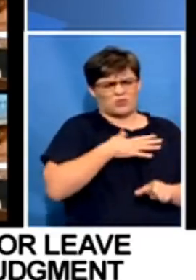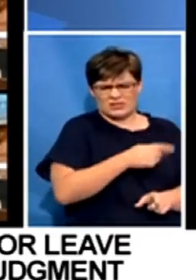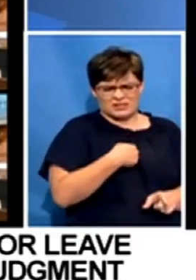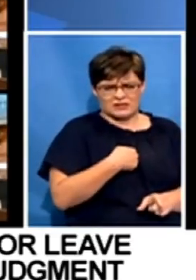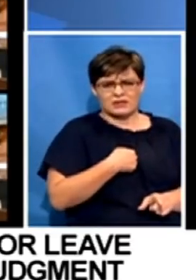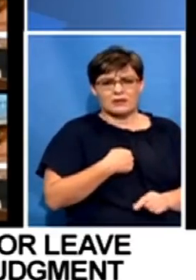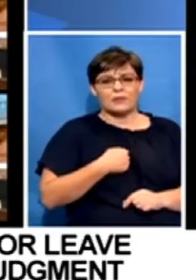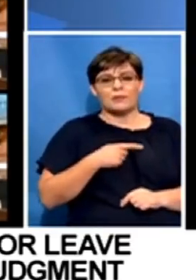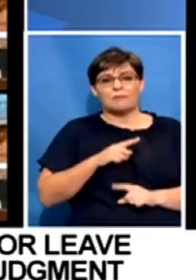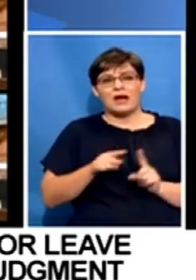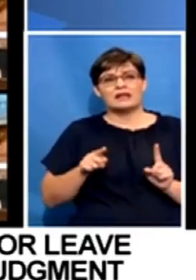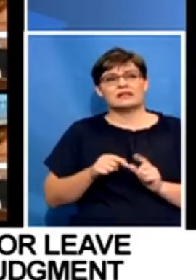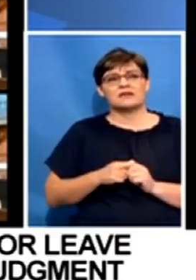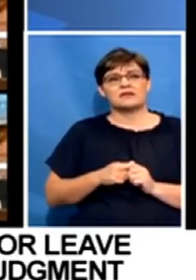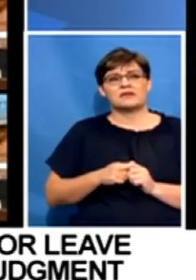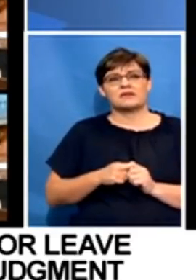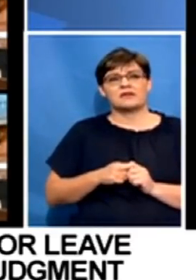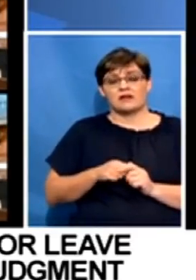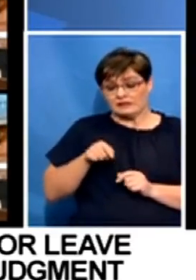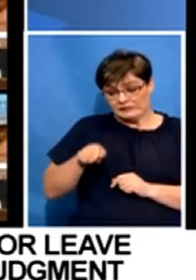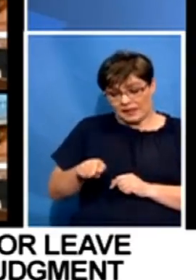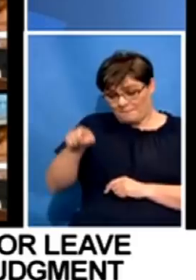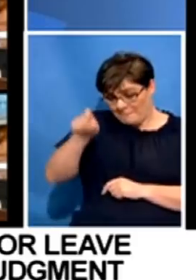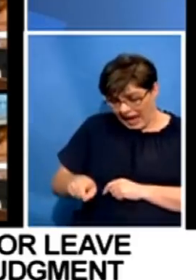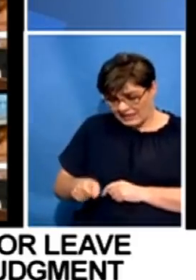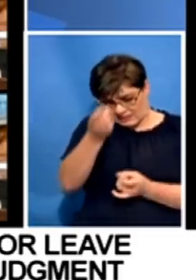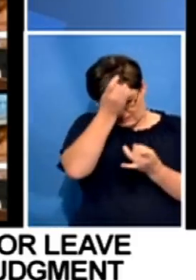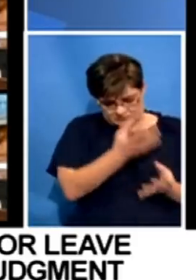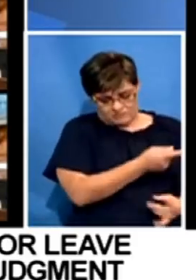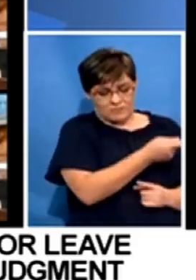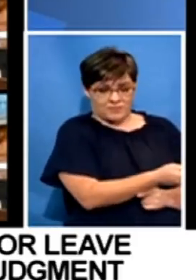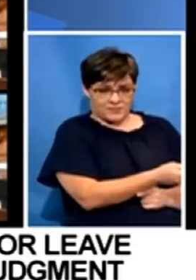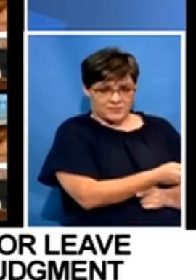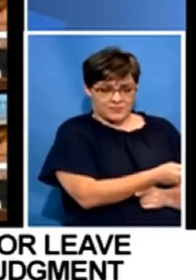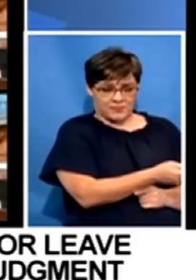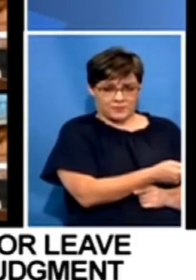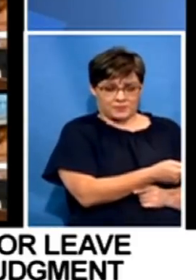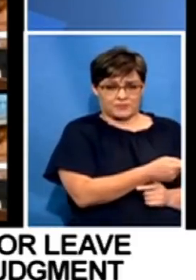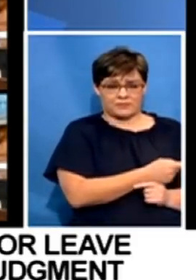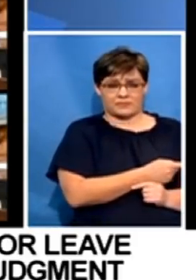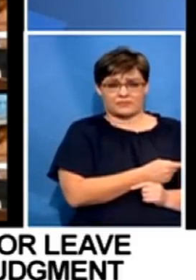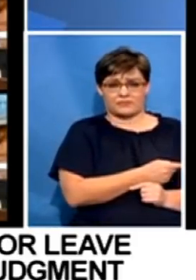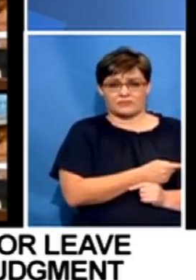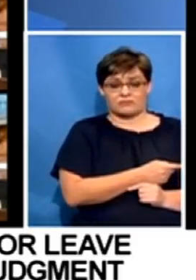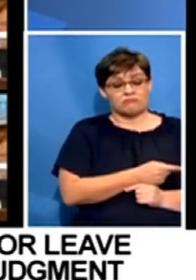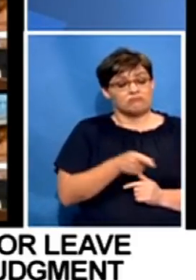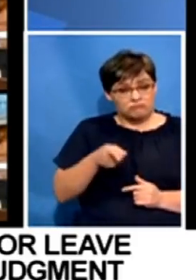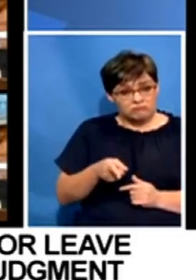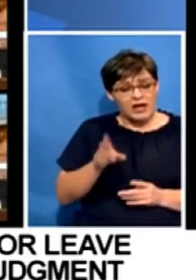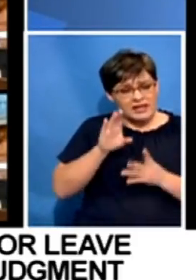obliges her to do so. And in this case, it's common cause and it's not denied